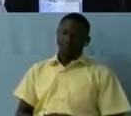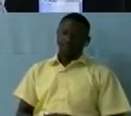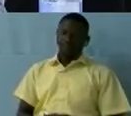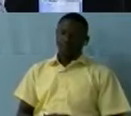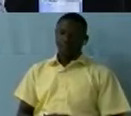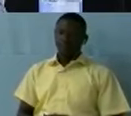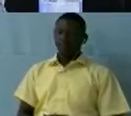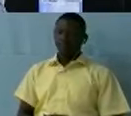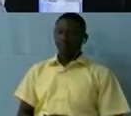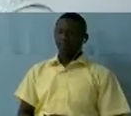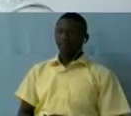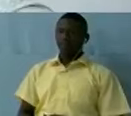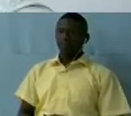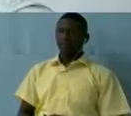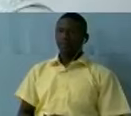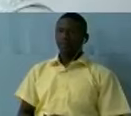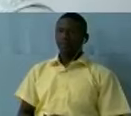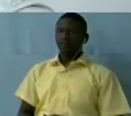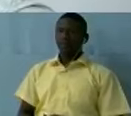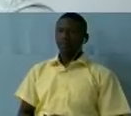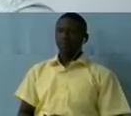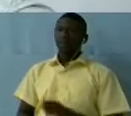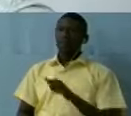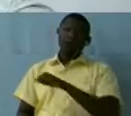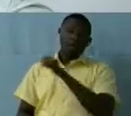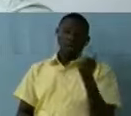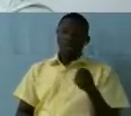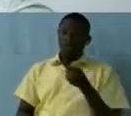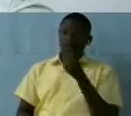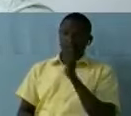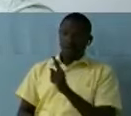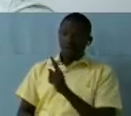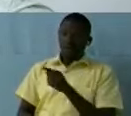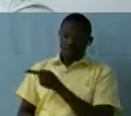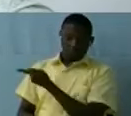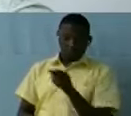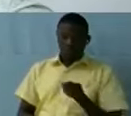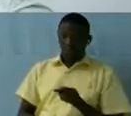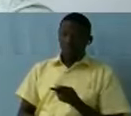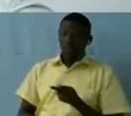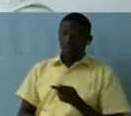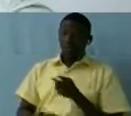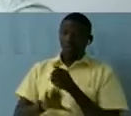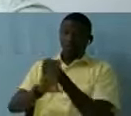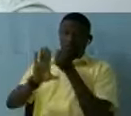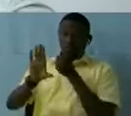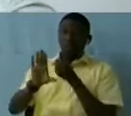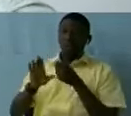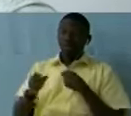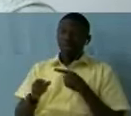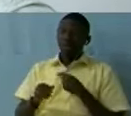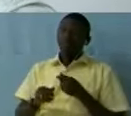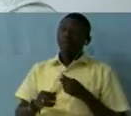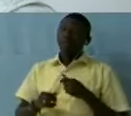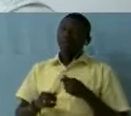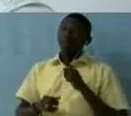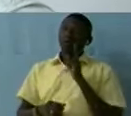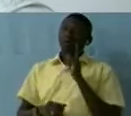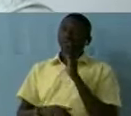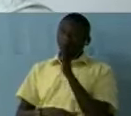ni awato sita. And these safeguards are, one, the right against self-incrimination that is guaranteed by